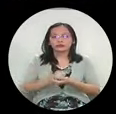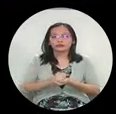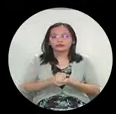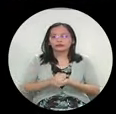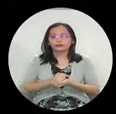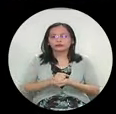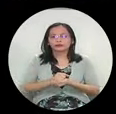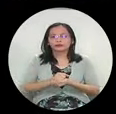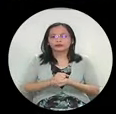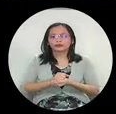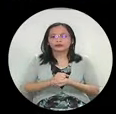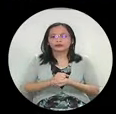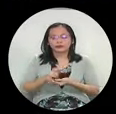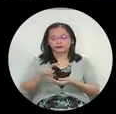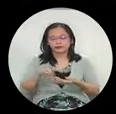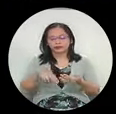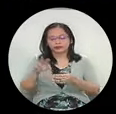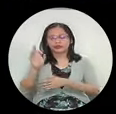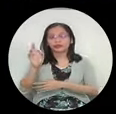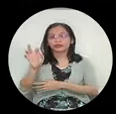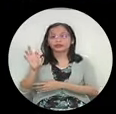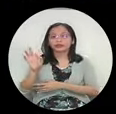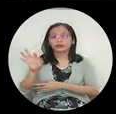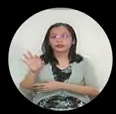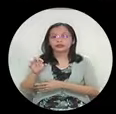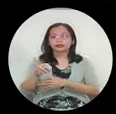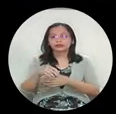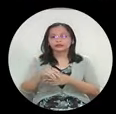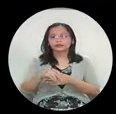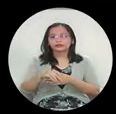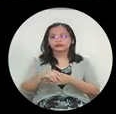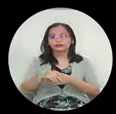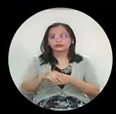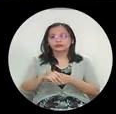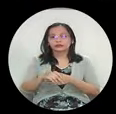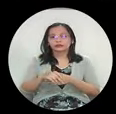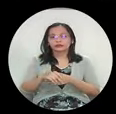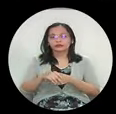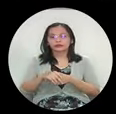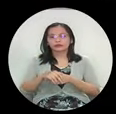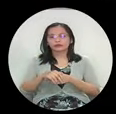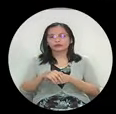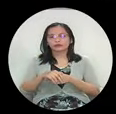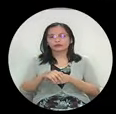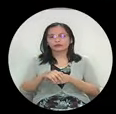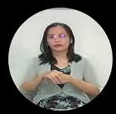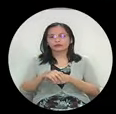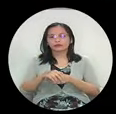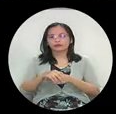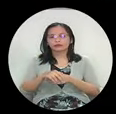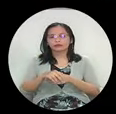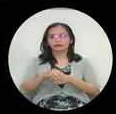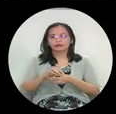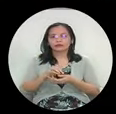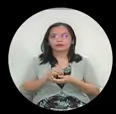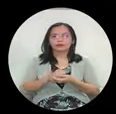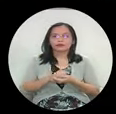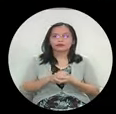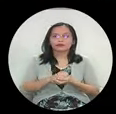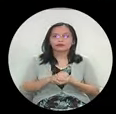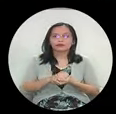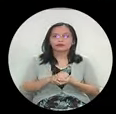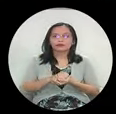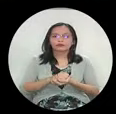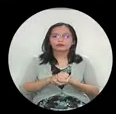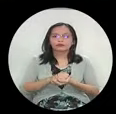The makeup. Verse 19. Said unto the Lord with all humility of mind and with many tears and temptations which